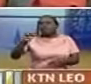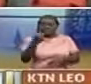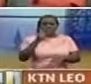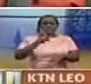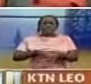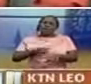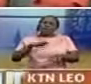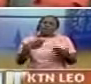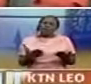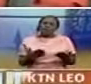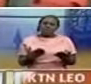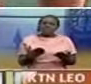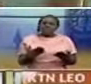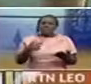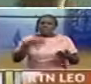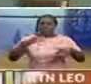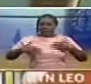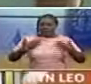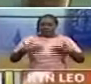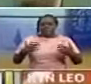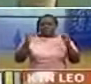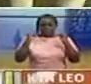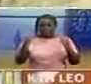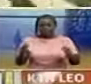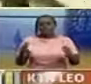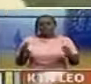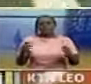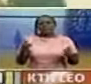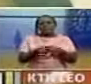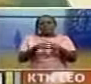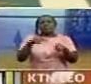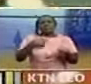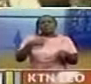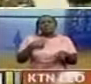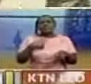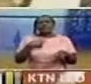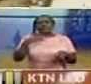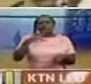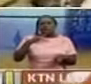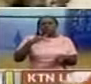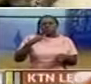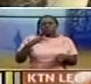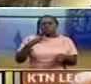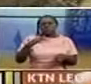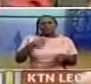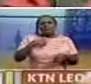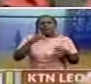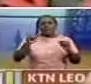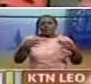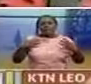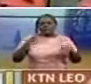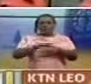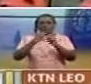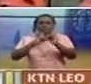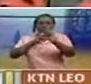was fine for me. I'm very happy, very happy, I'm very proud to have it. You know, in the big international football at the moment, you know, we